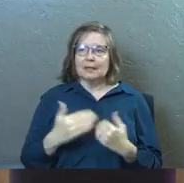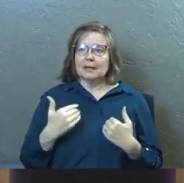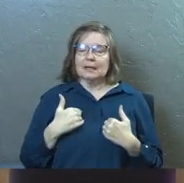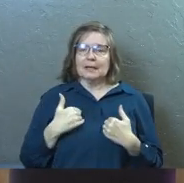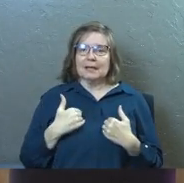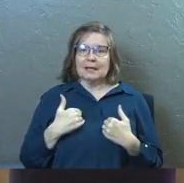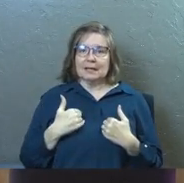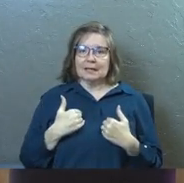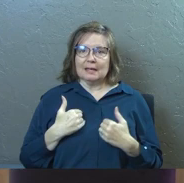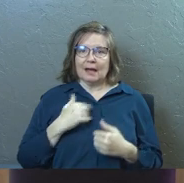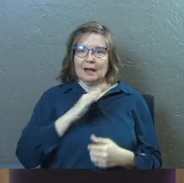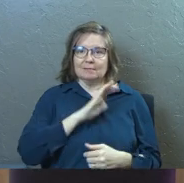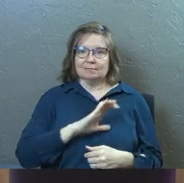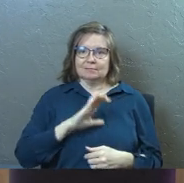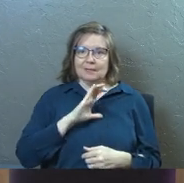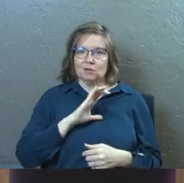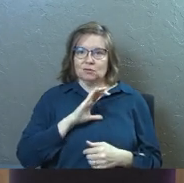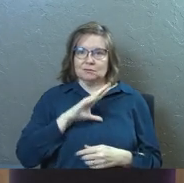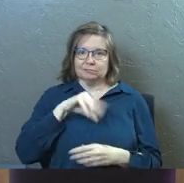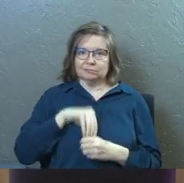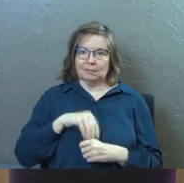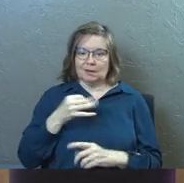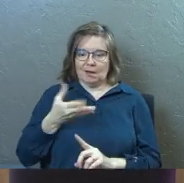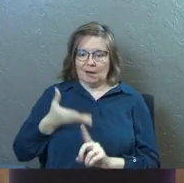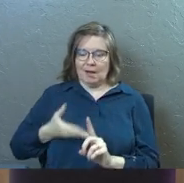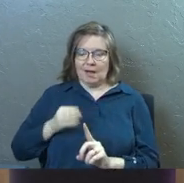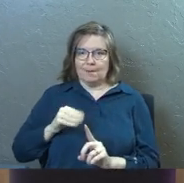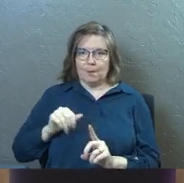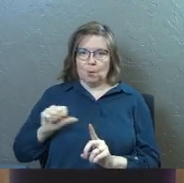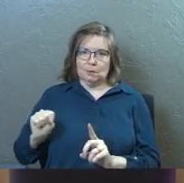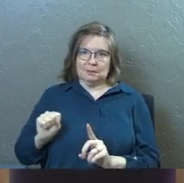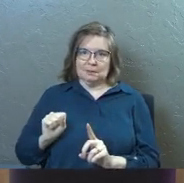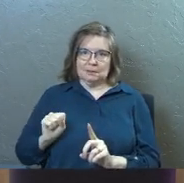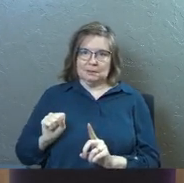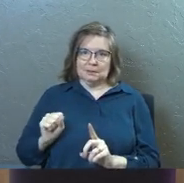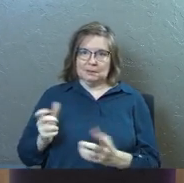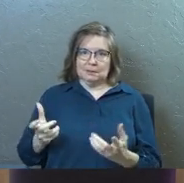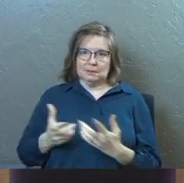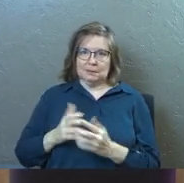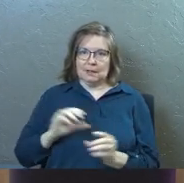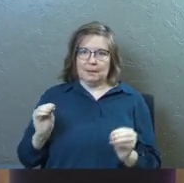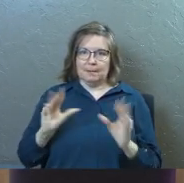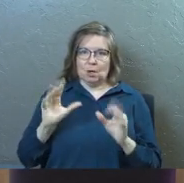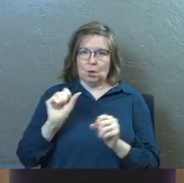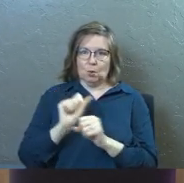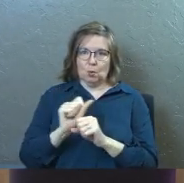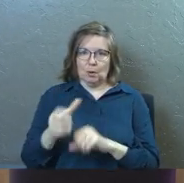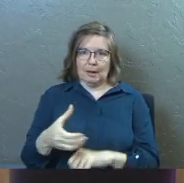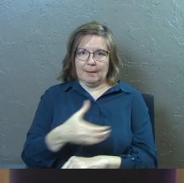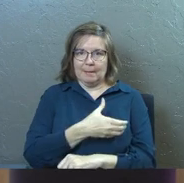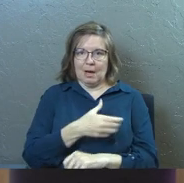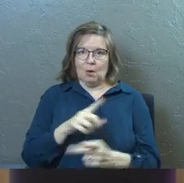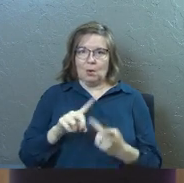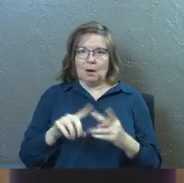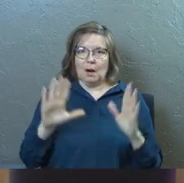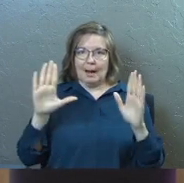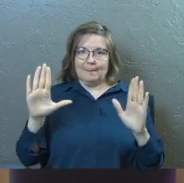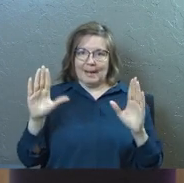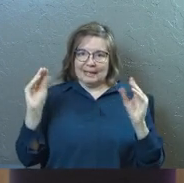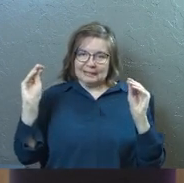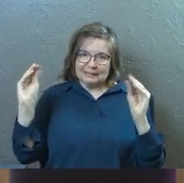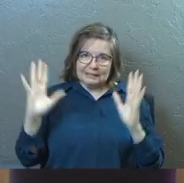He had the attributes, Jesus had the attributes of Moses, miracle working power, amazing